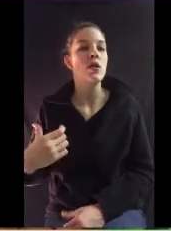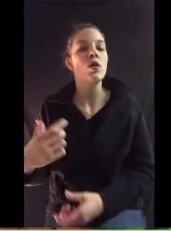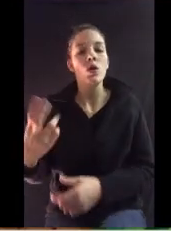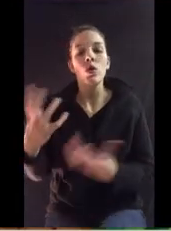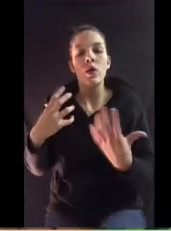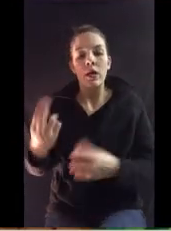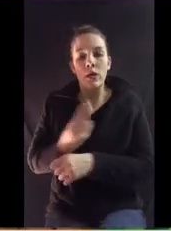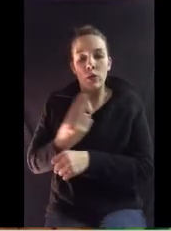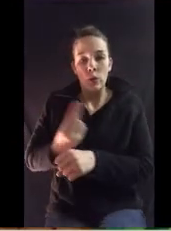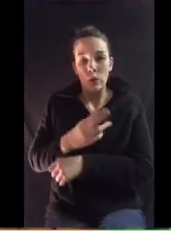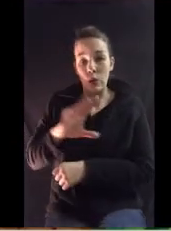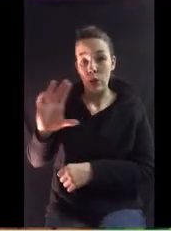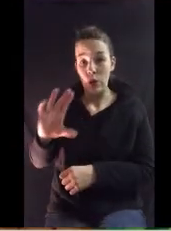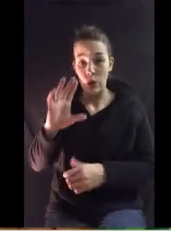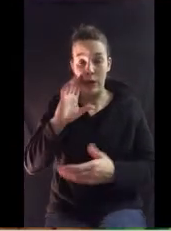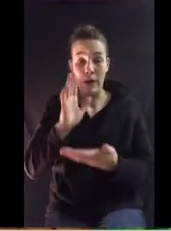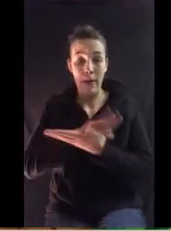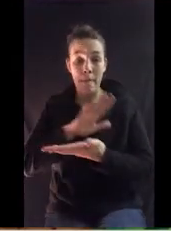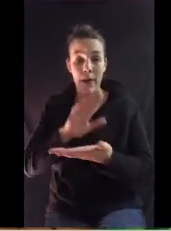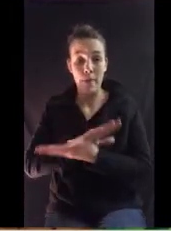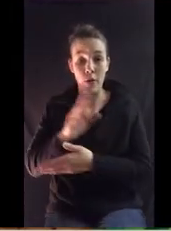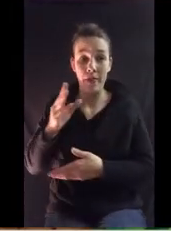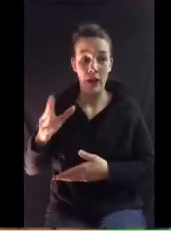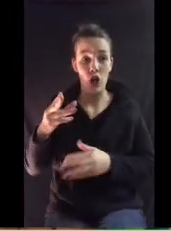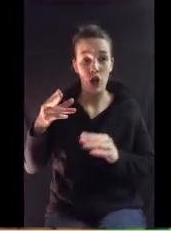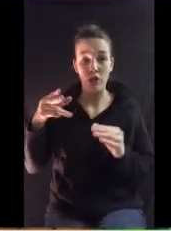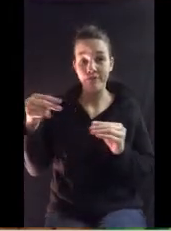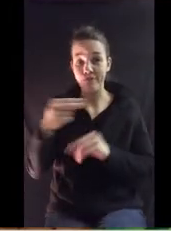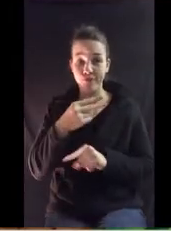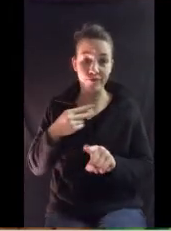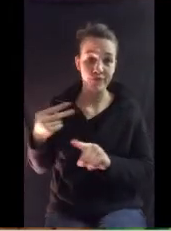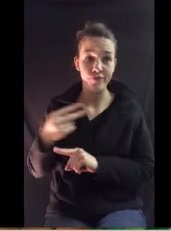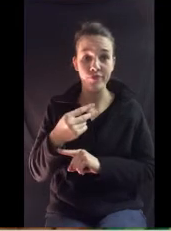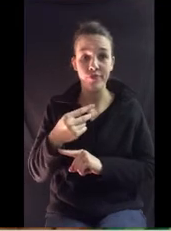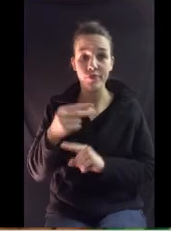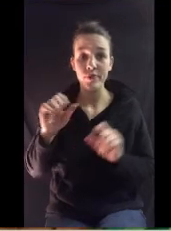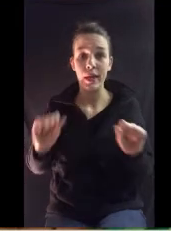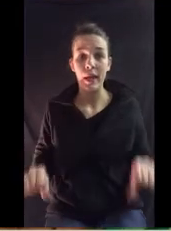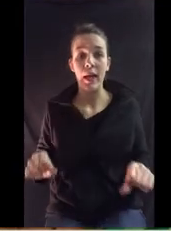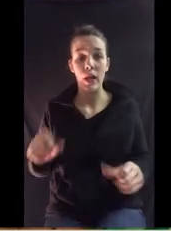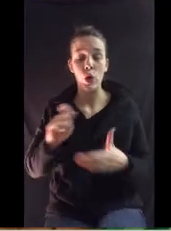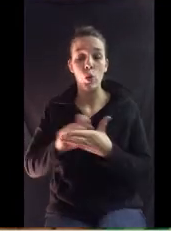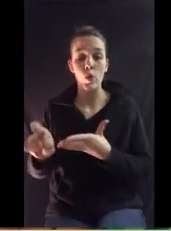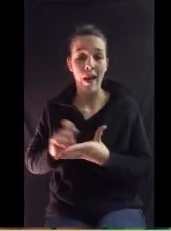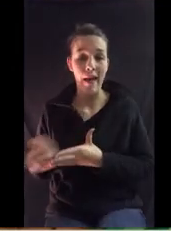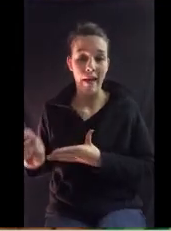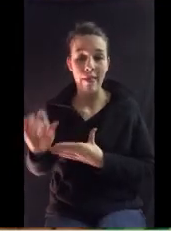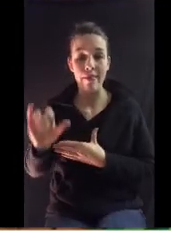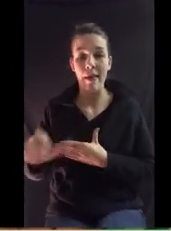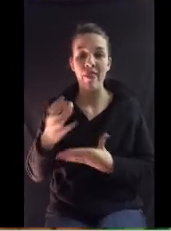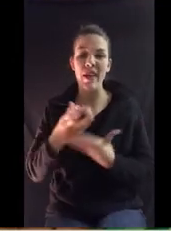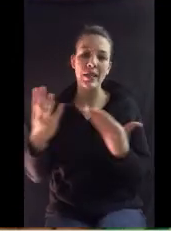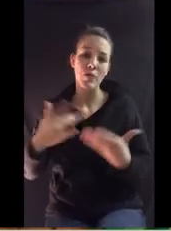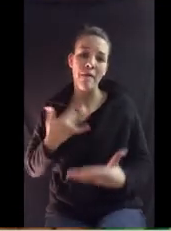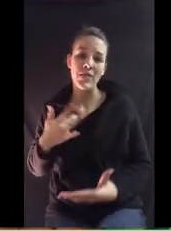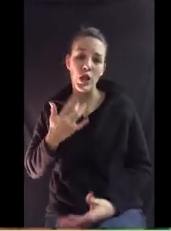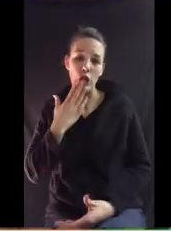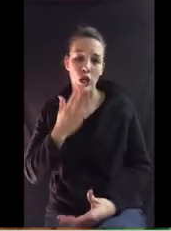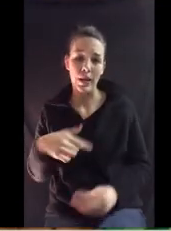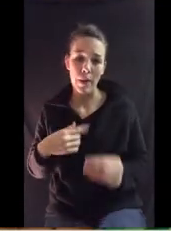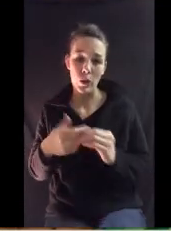were proud of. And you want to use your piece of paper in there. You can cut slips of paper up and just write on